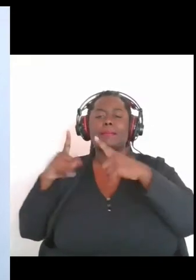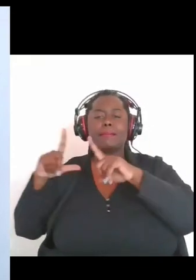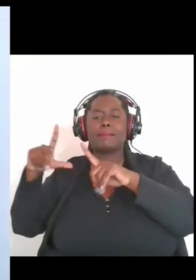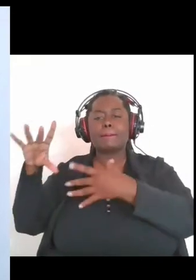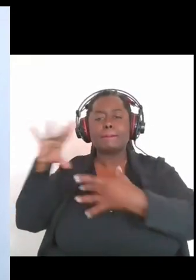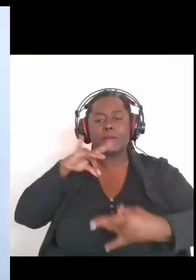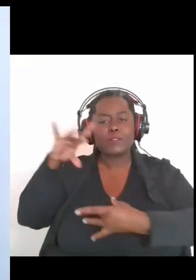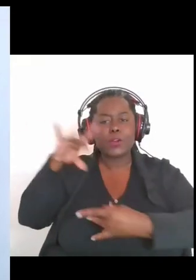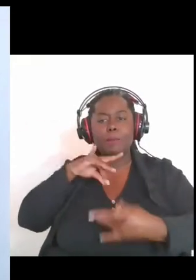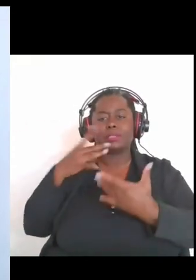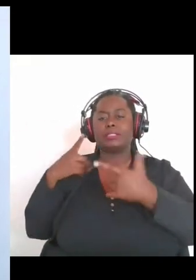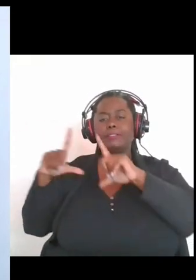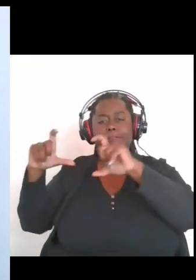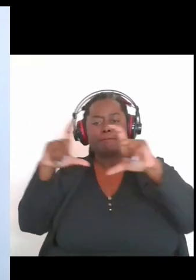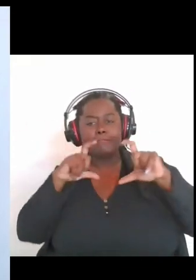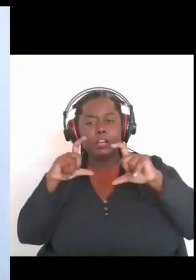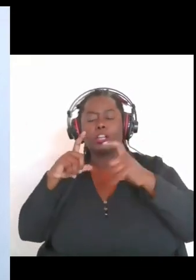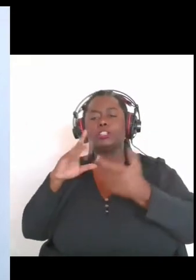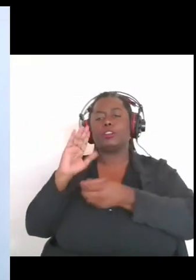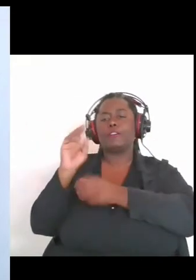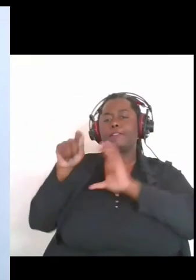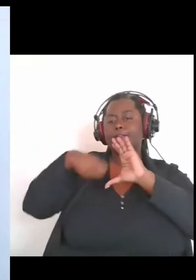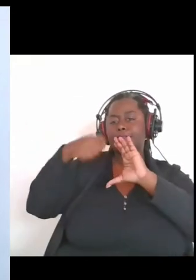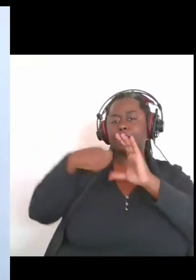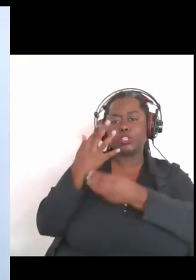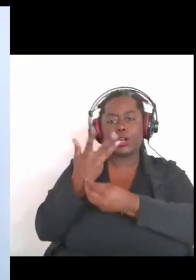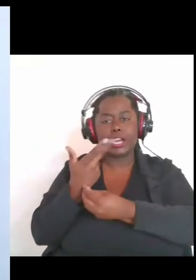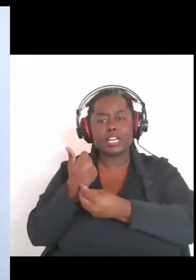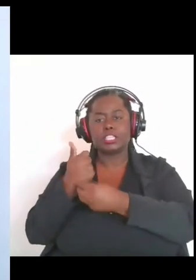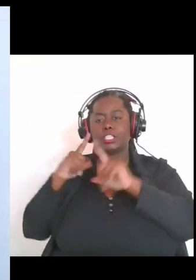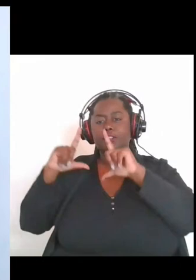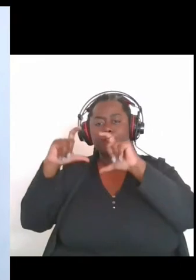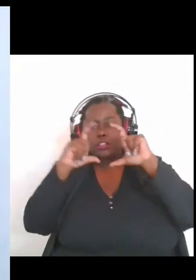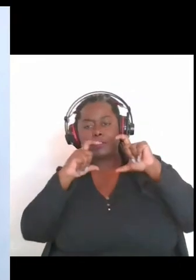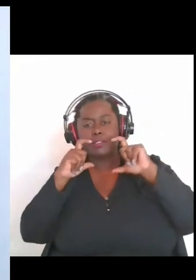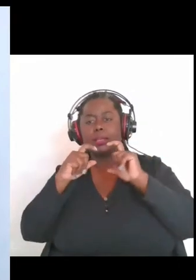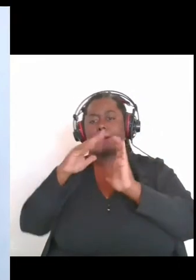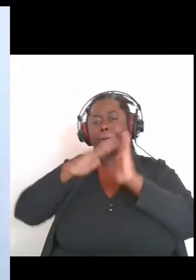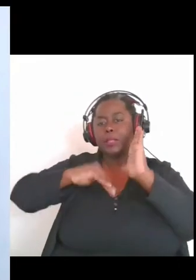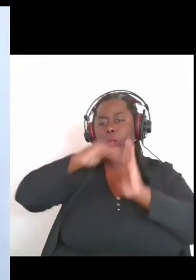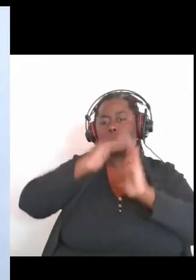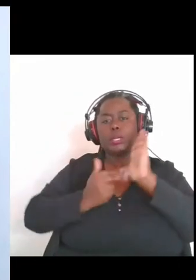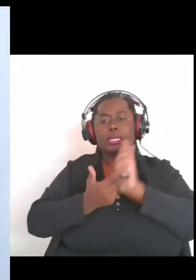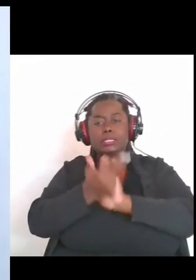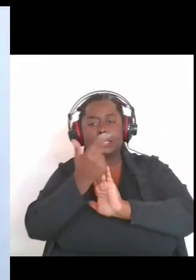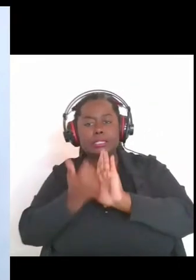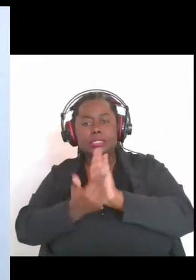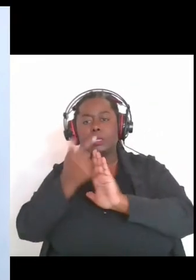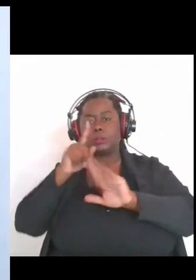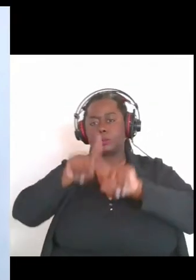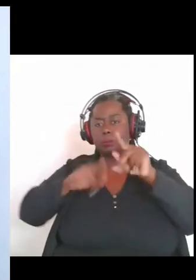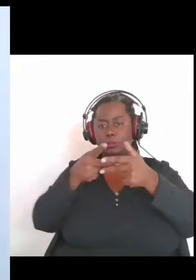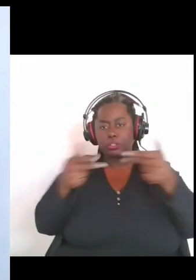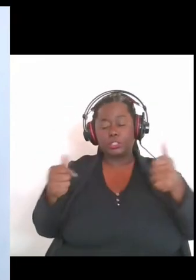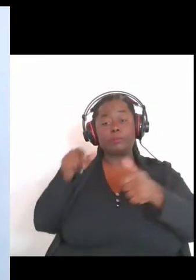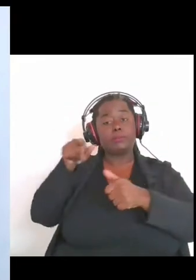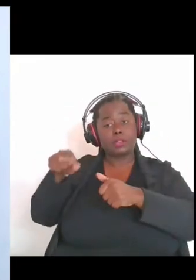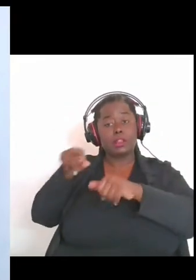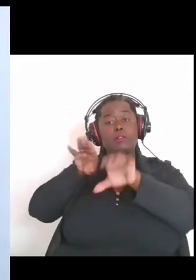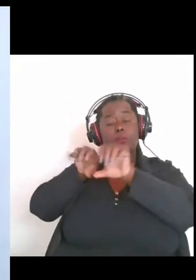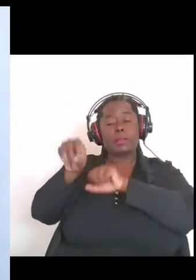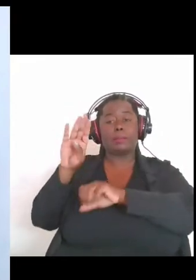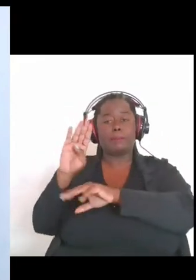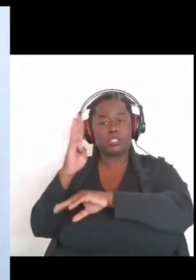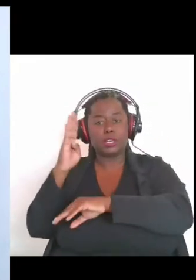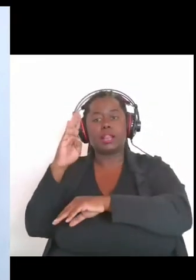delivers performances photo performances video art photographs paintings drawings and objects she